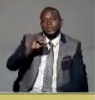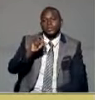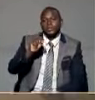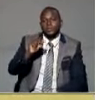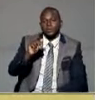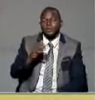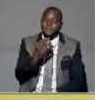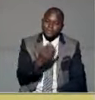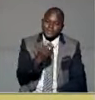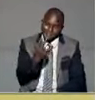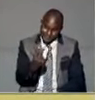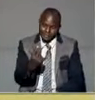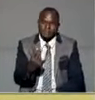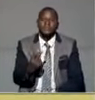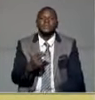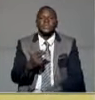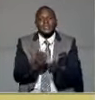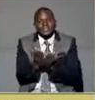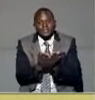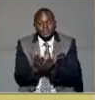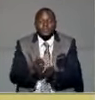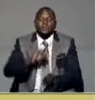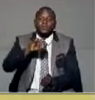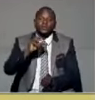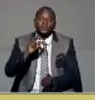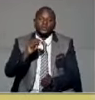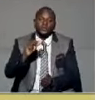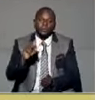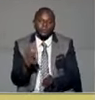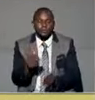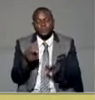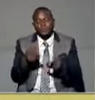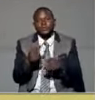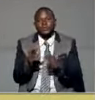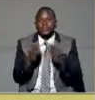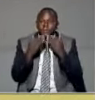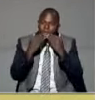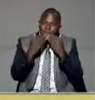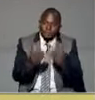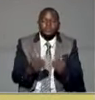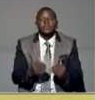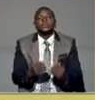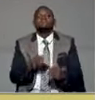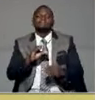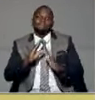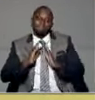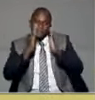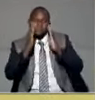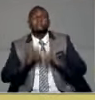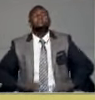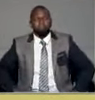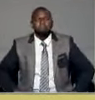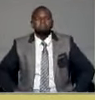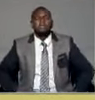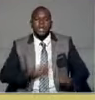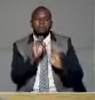42nd commemoration service of Janan Luwum, the martyr of the 20th century. Thank you so much, Archbishop. Of course, that is the